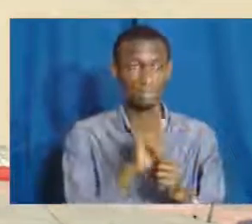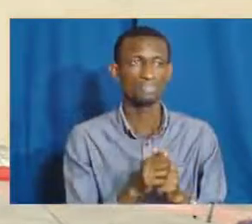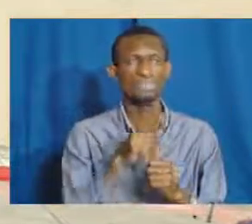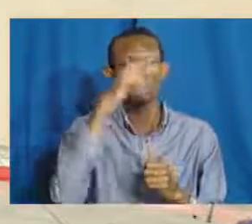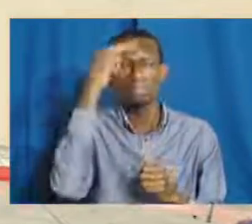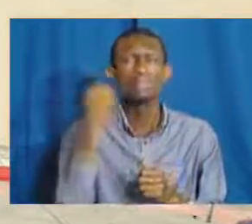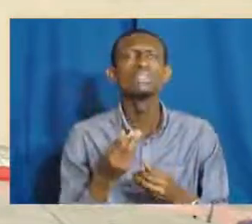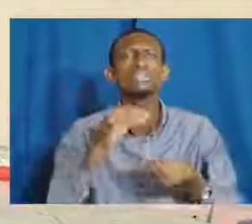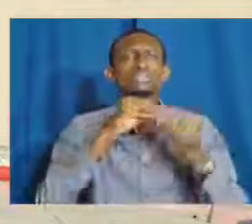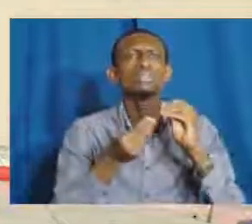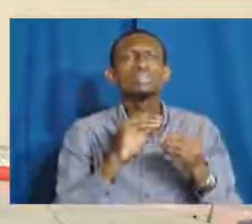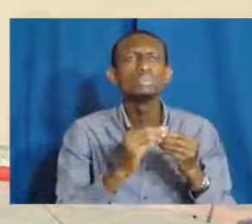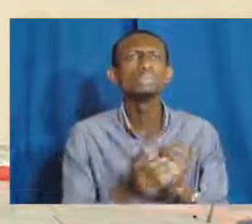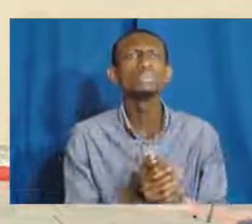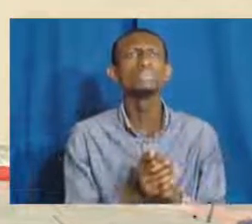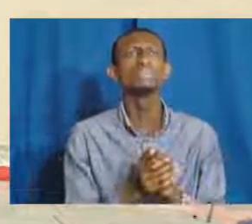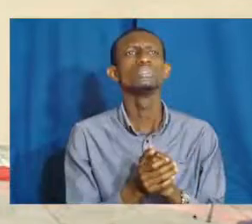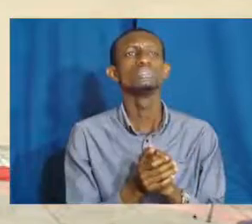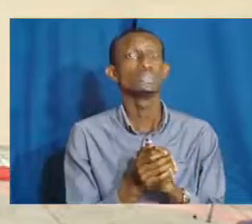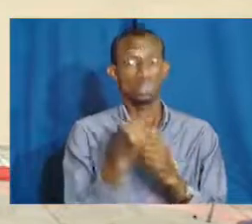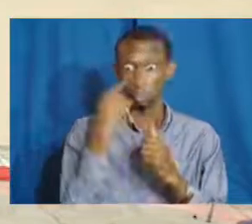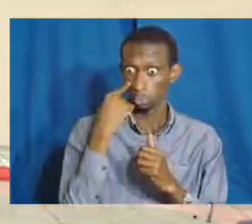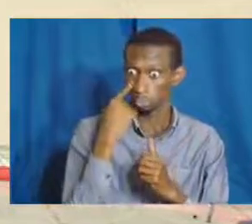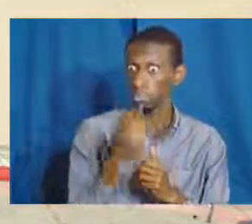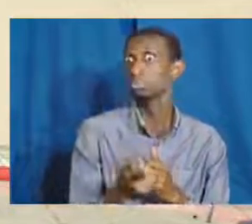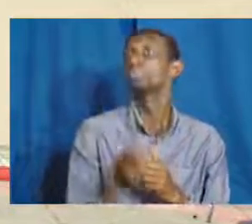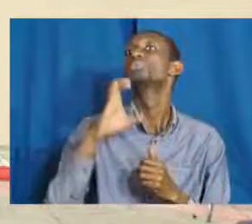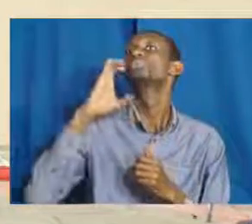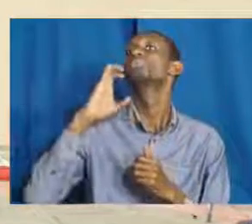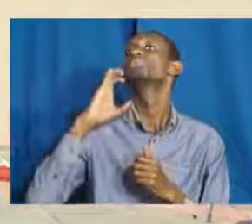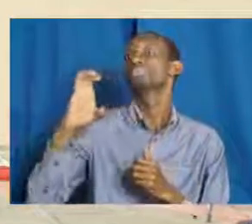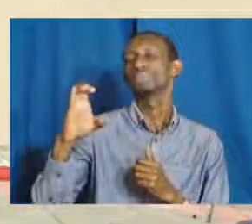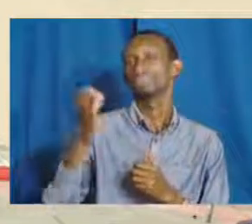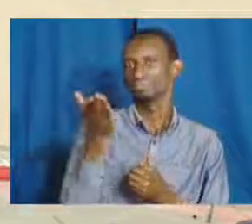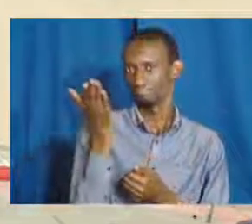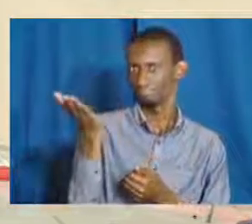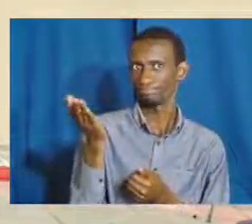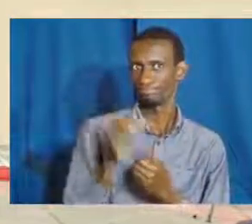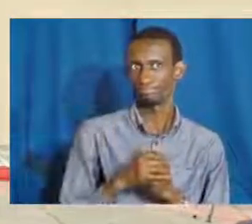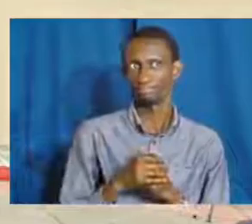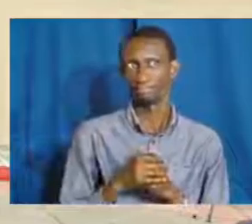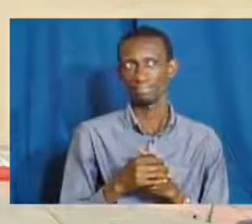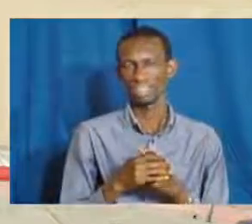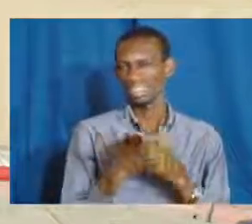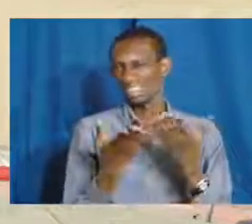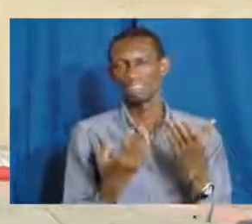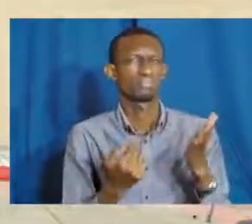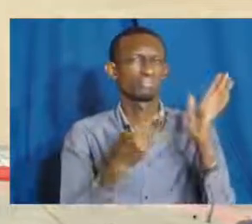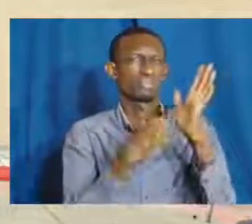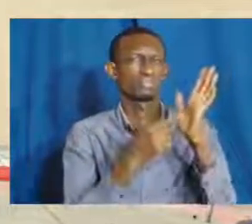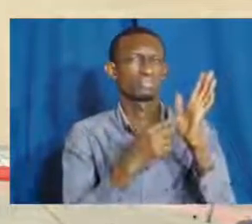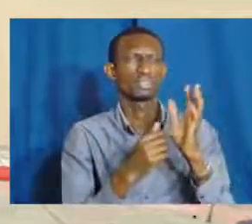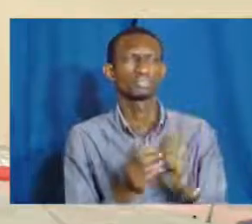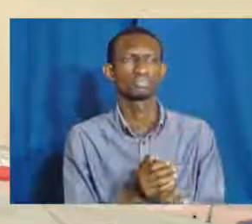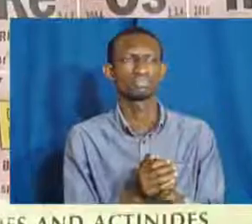shell, the valence electrons, will be found in the S orbital. Just take an example of any